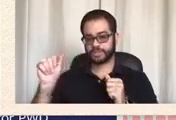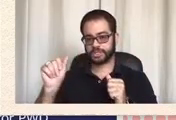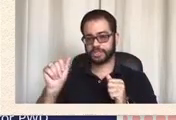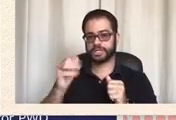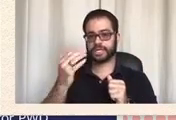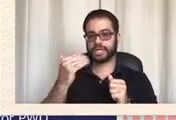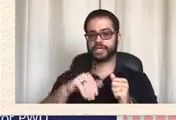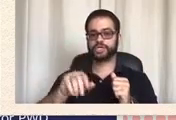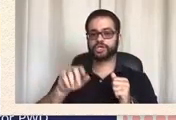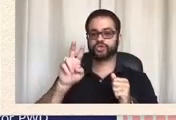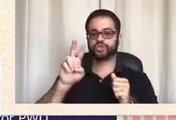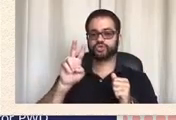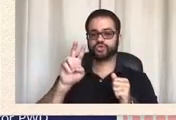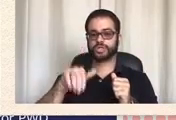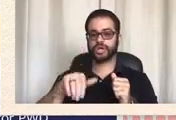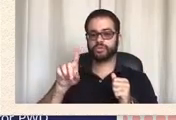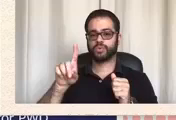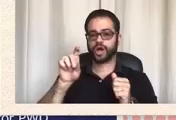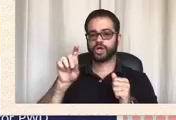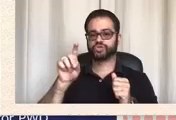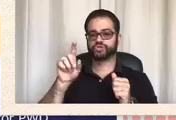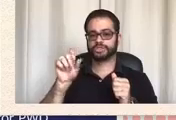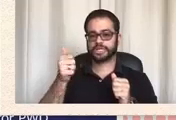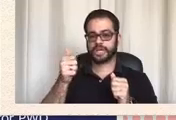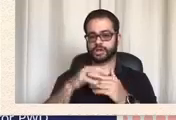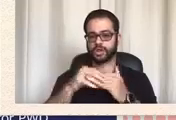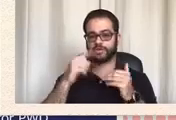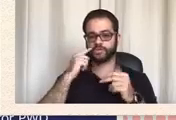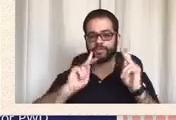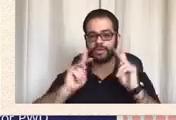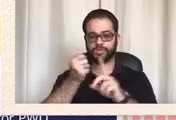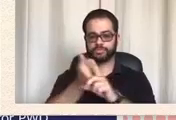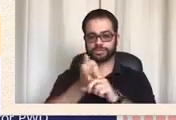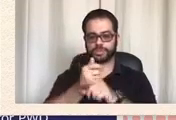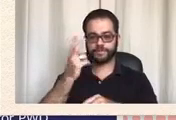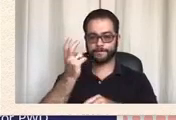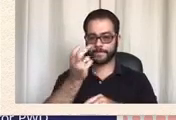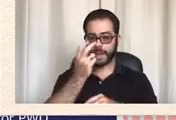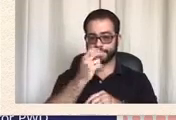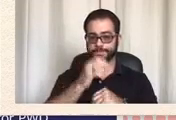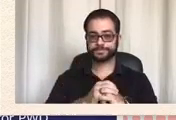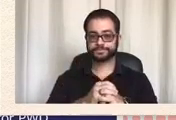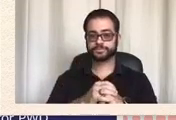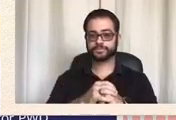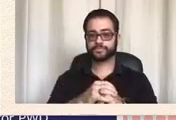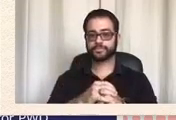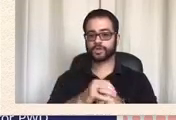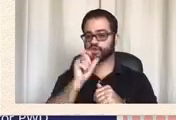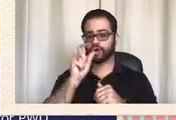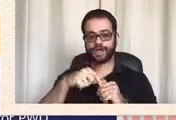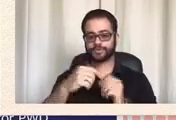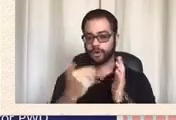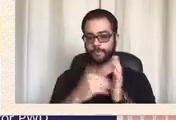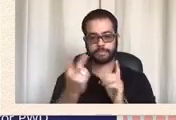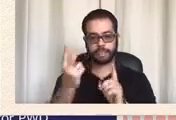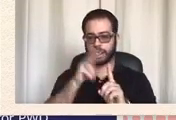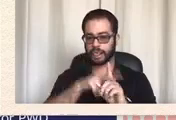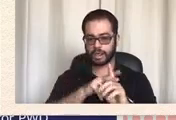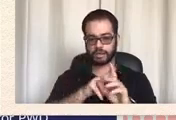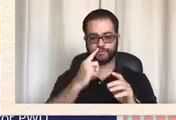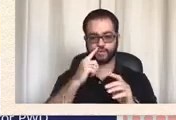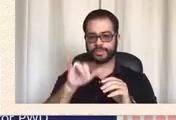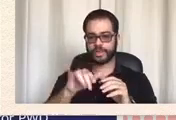$2,110 for individuals who are blind. And reapplication is not required for this benefit.